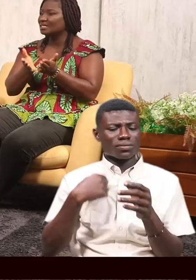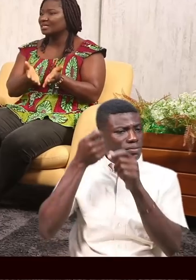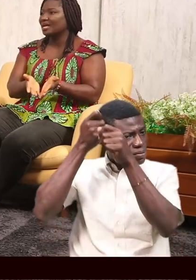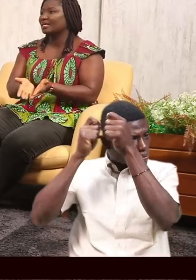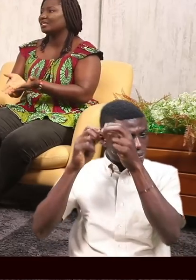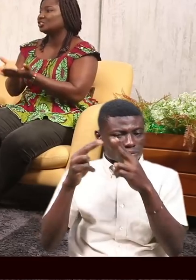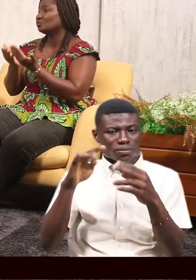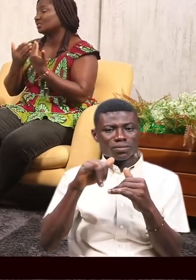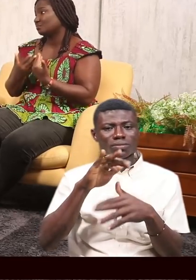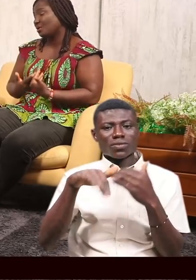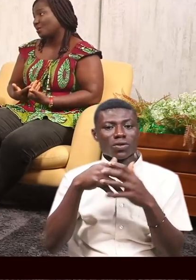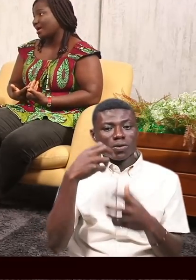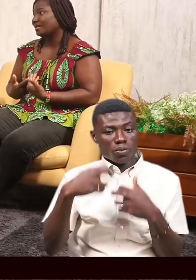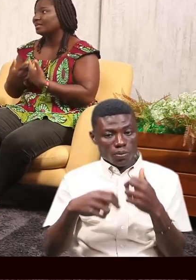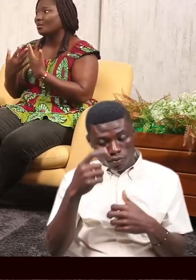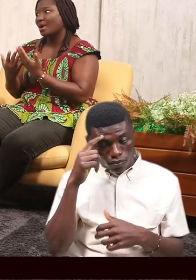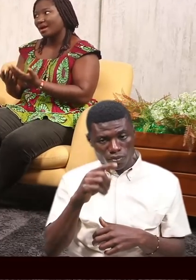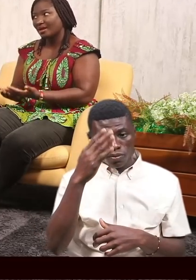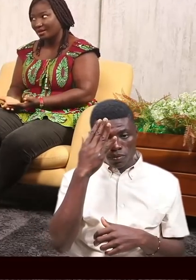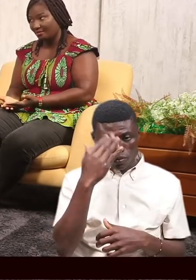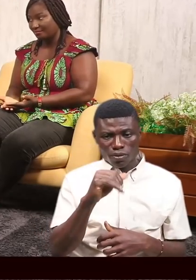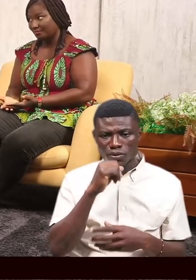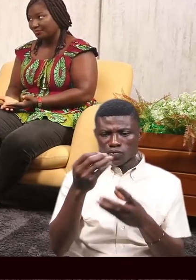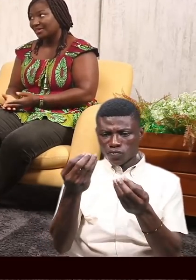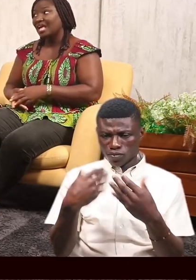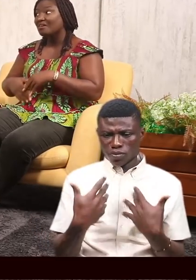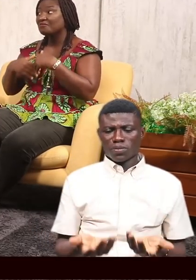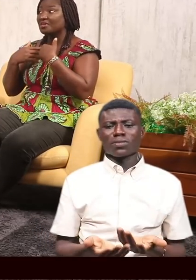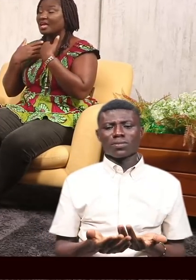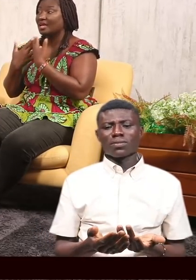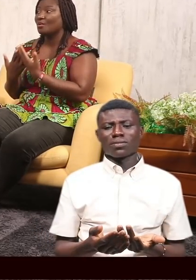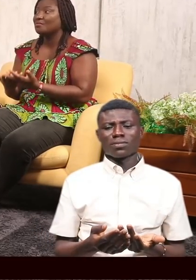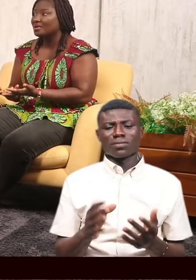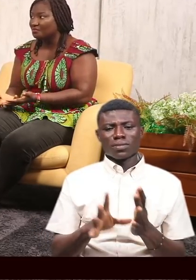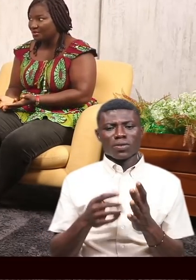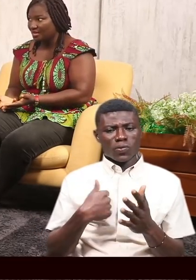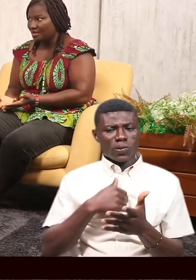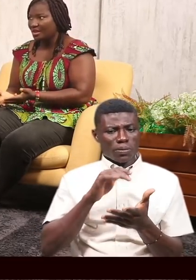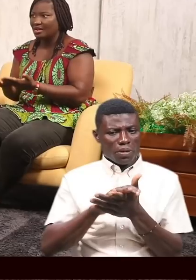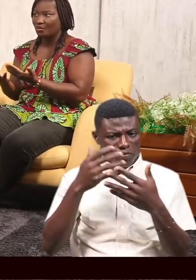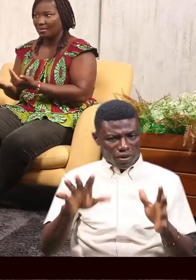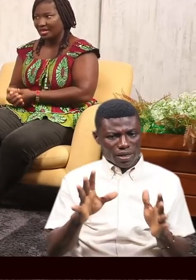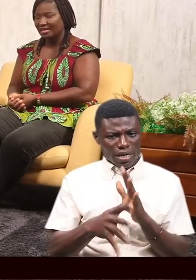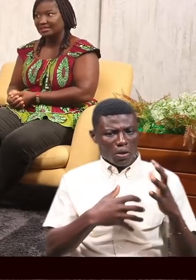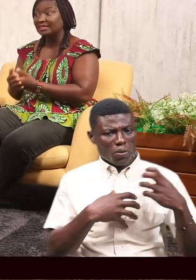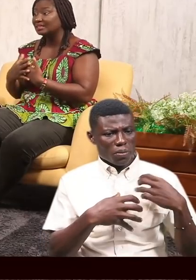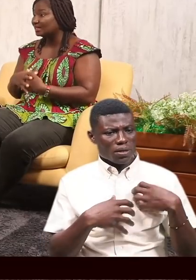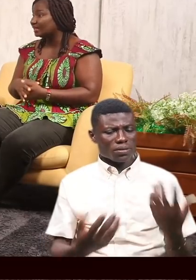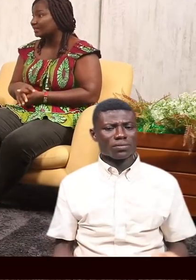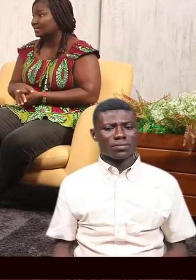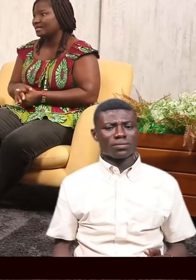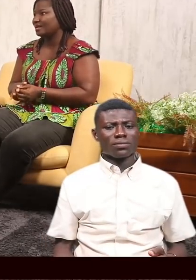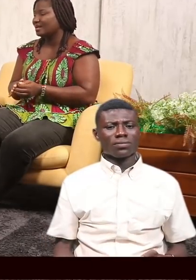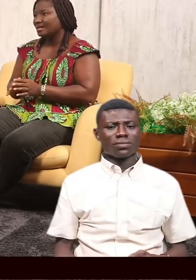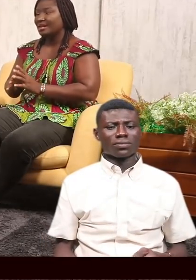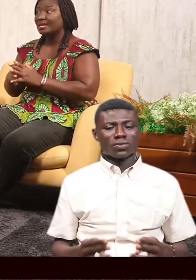se nini na ye issues mawa. Ade na wanka. Na fe aya wa re re. E na wobeka. Ti Michia